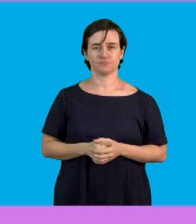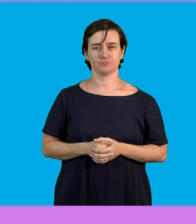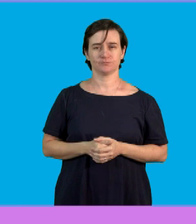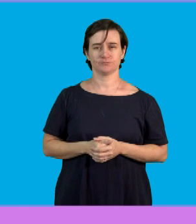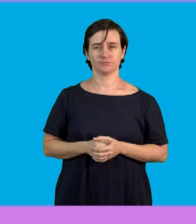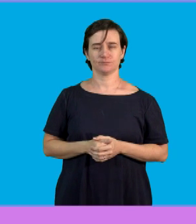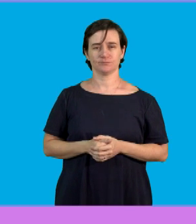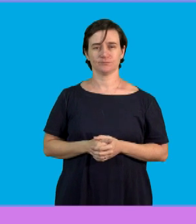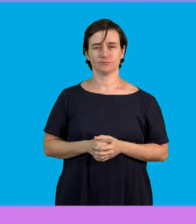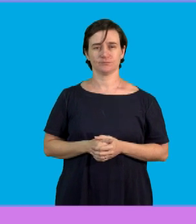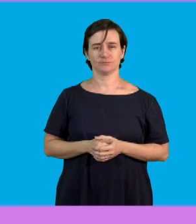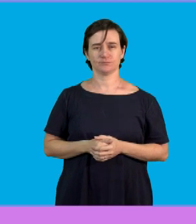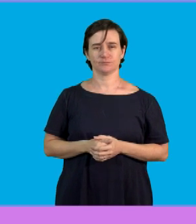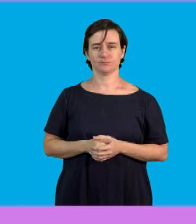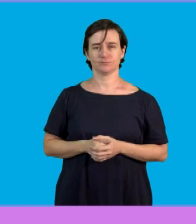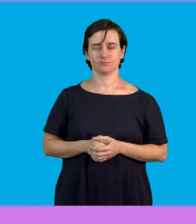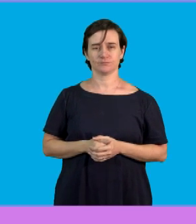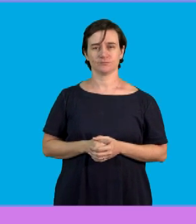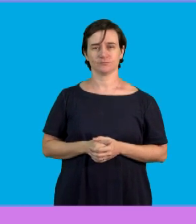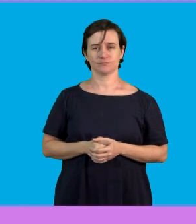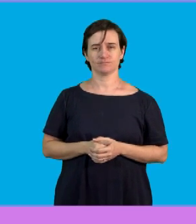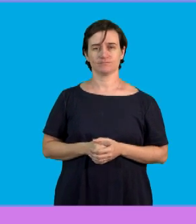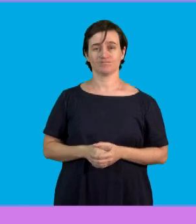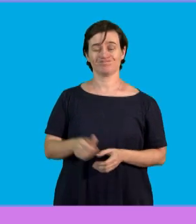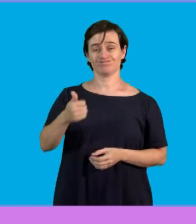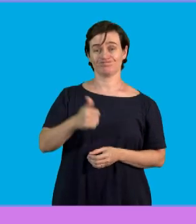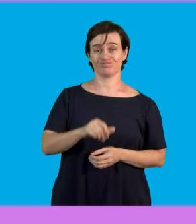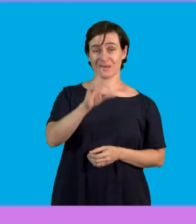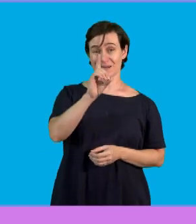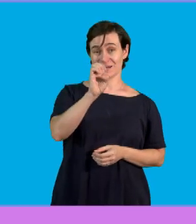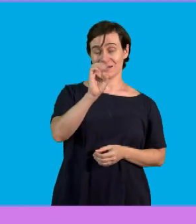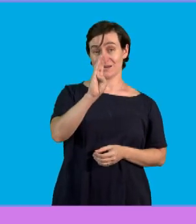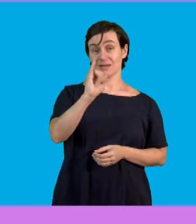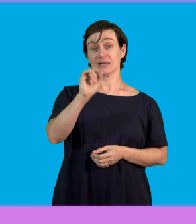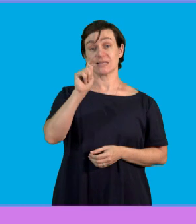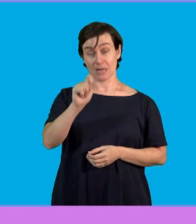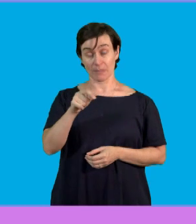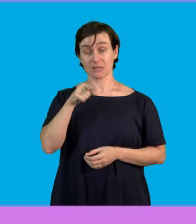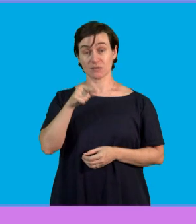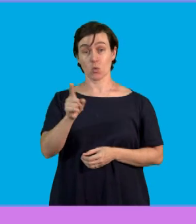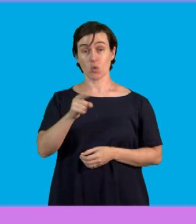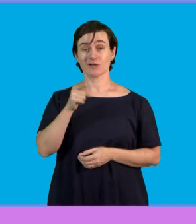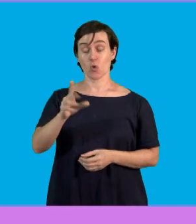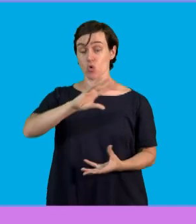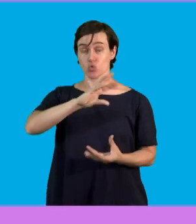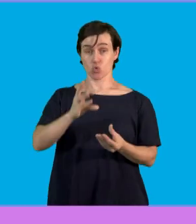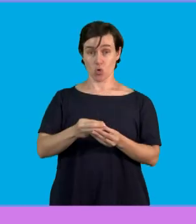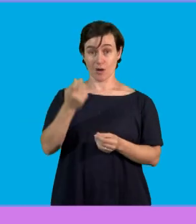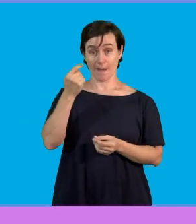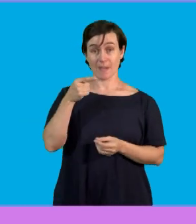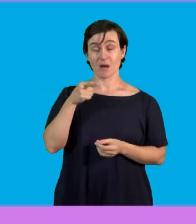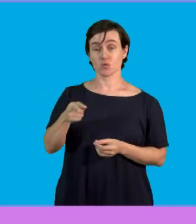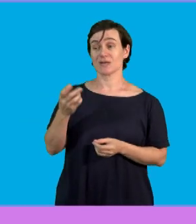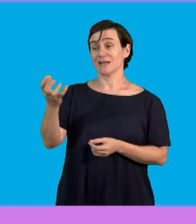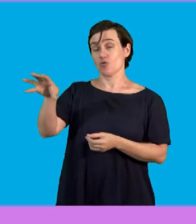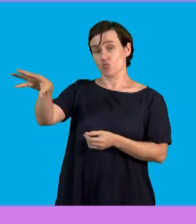be deposited, and then the debit will be the total amount